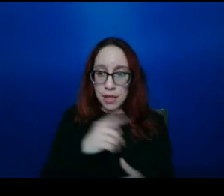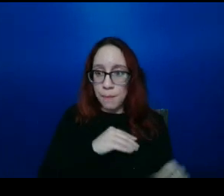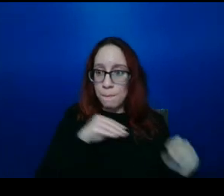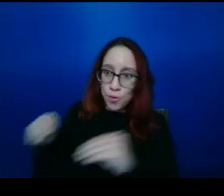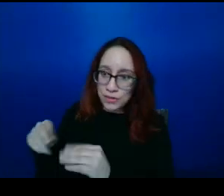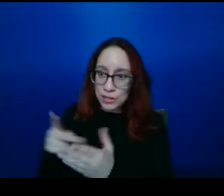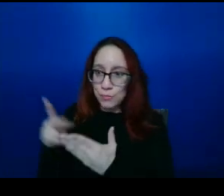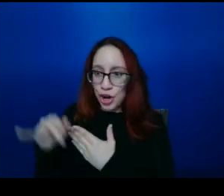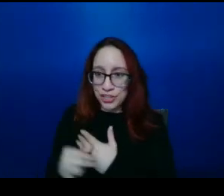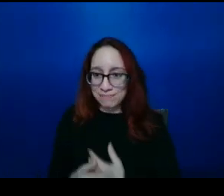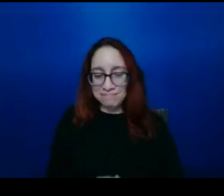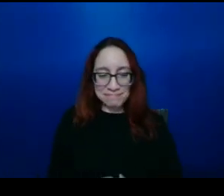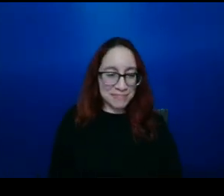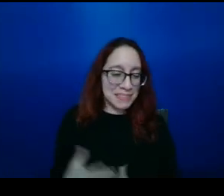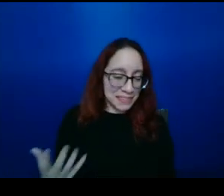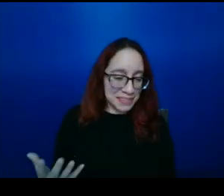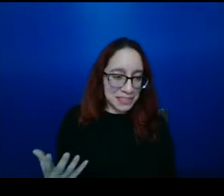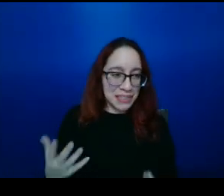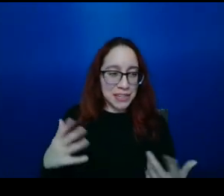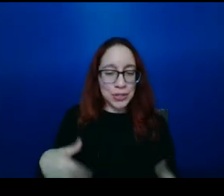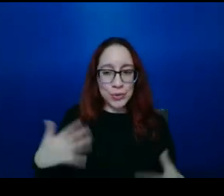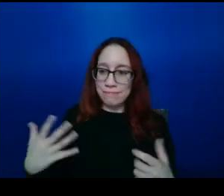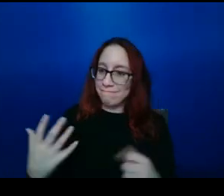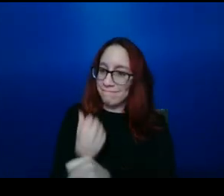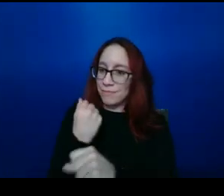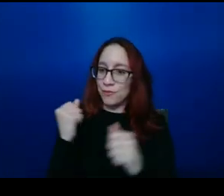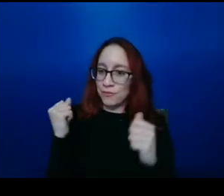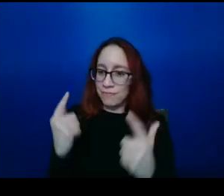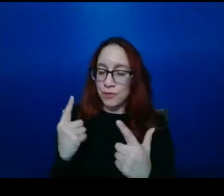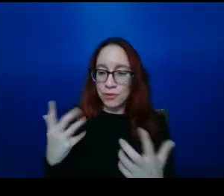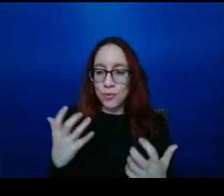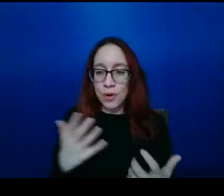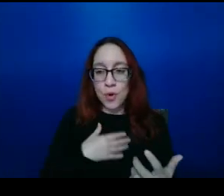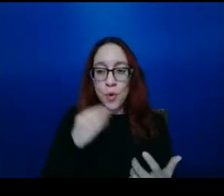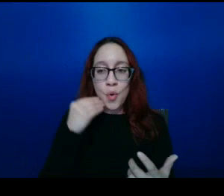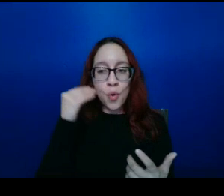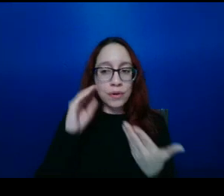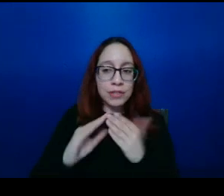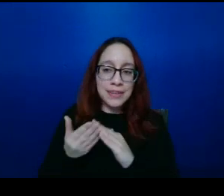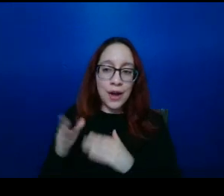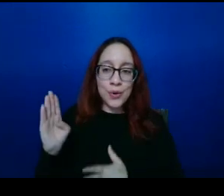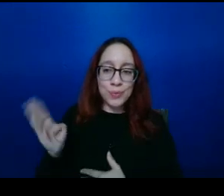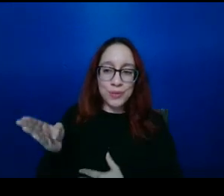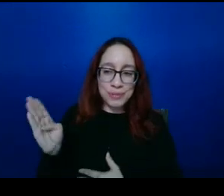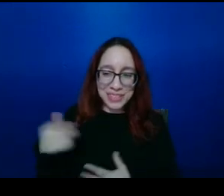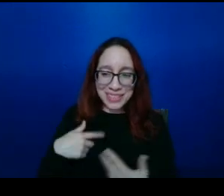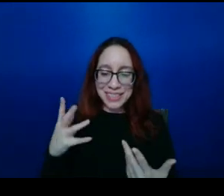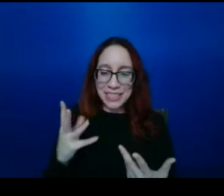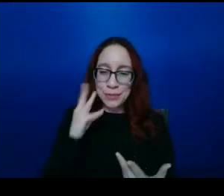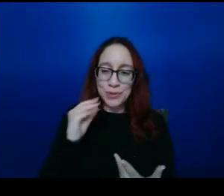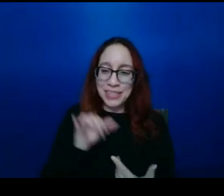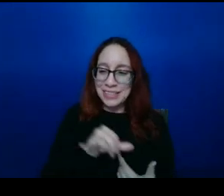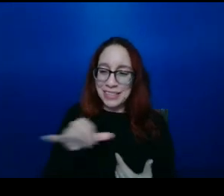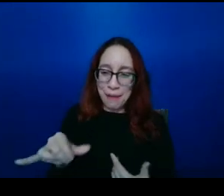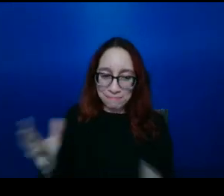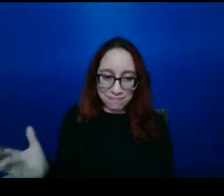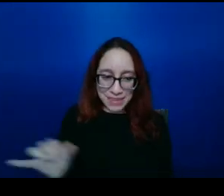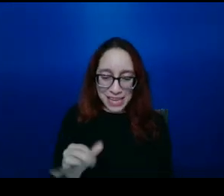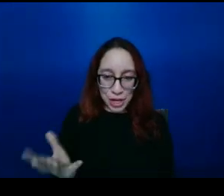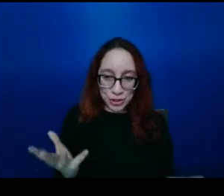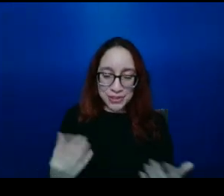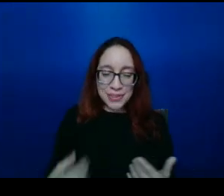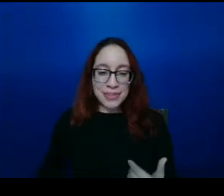the project. So it was a big victory for everyone. And I would like my hometown of Boynton Beach to experience that same victory. And I